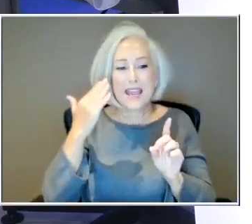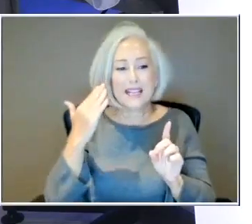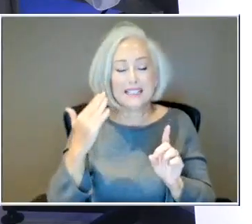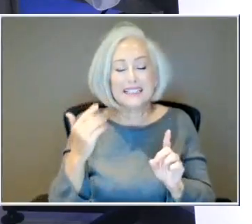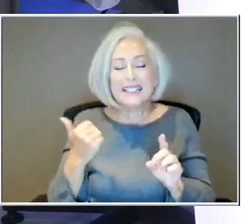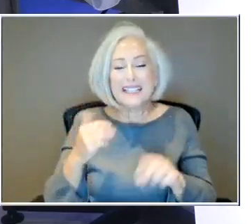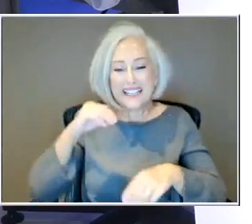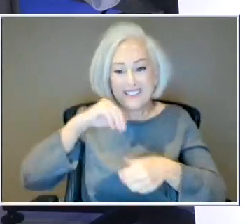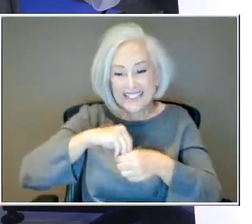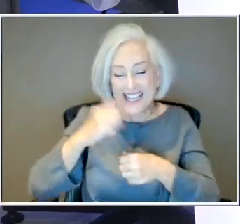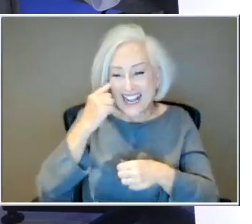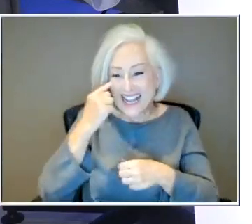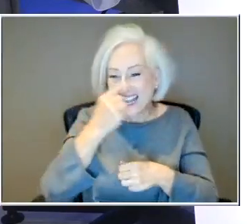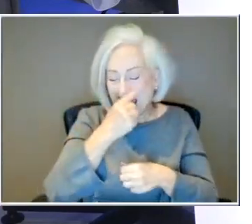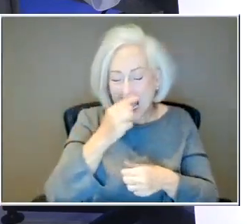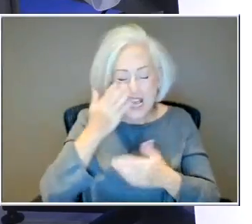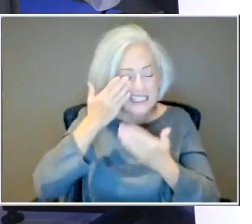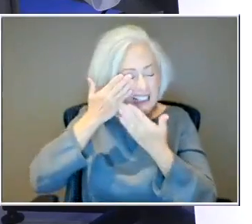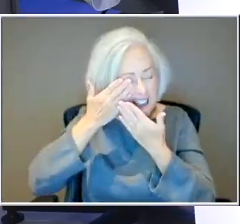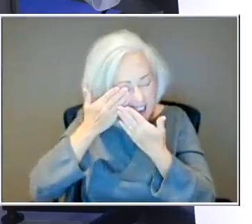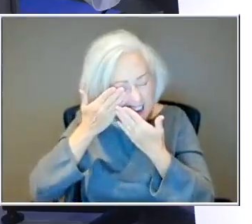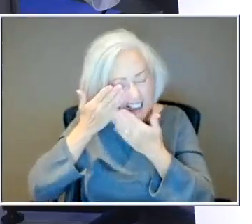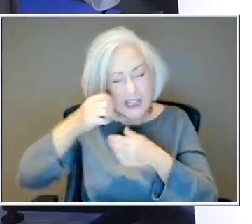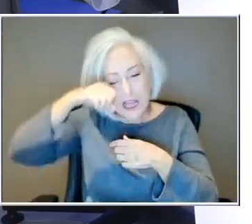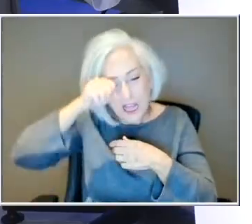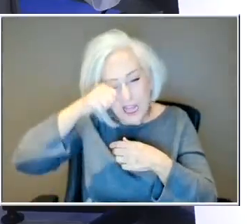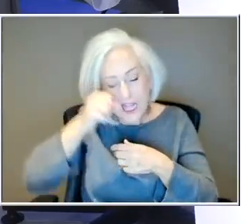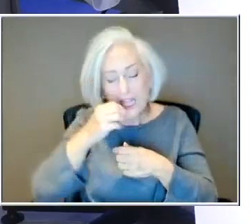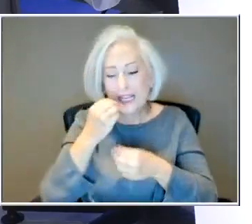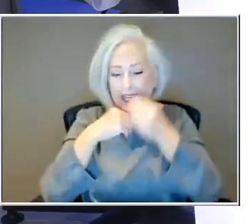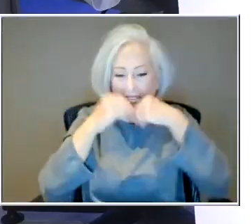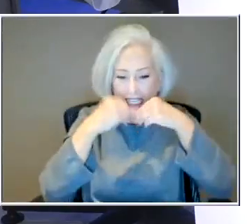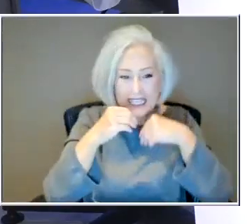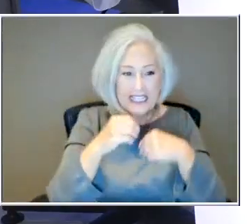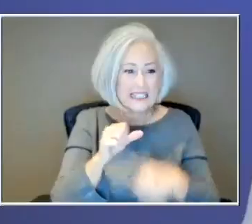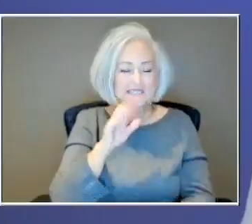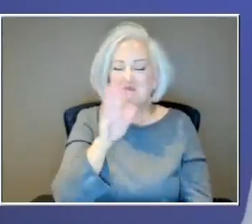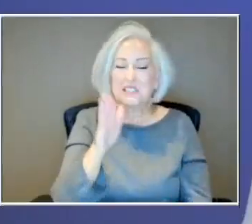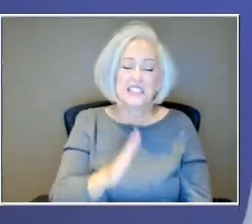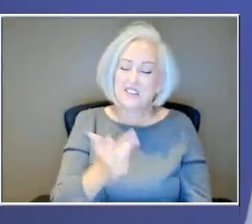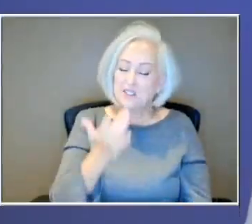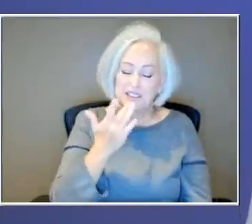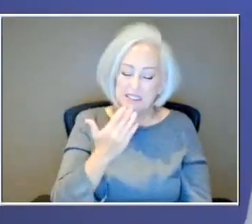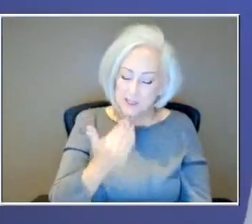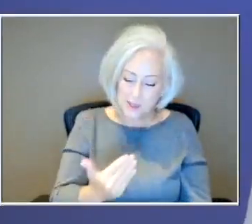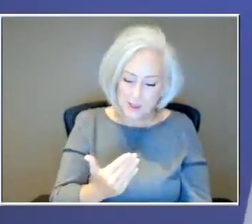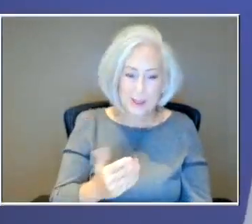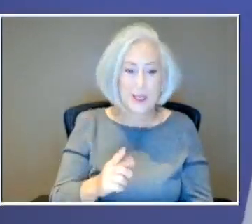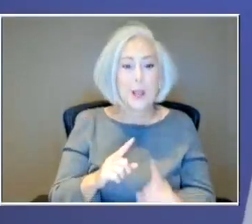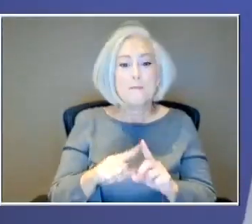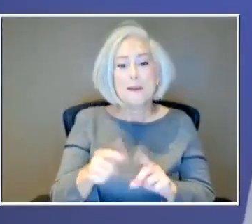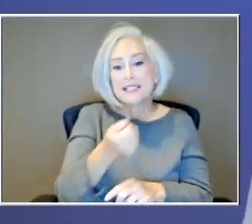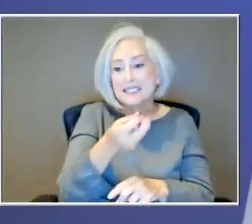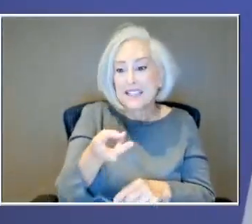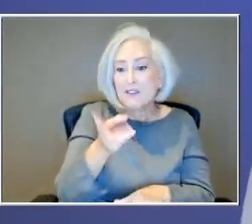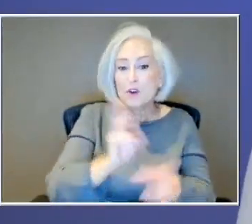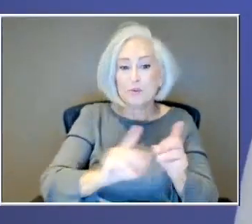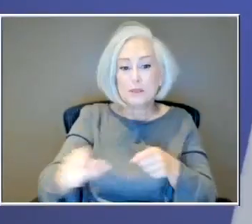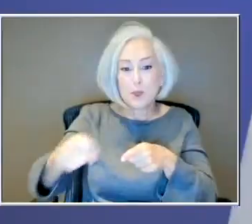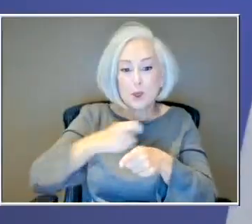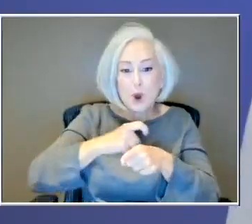eyes. Kids and will faces. get it into their eyes. Kids might eat it. Doesn't ever really taste good. And then we actually have had several calls about people that have